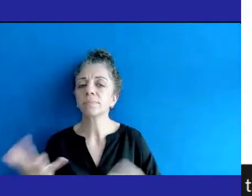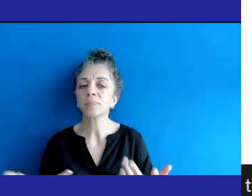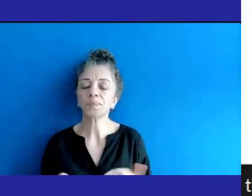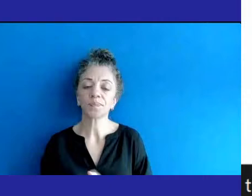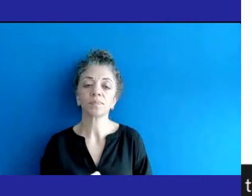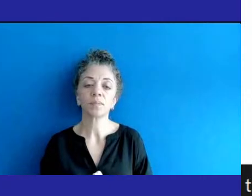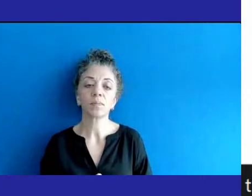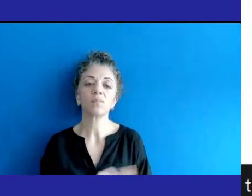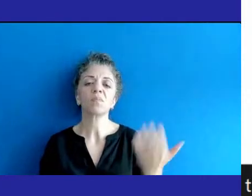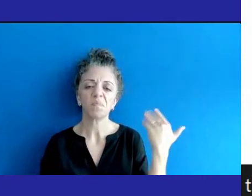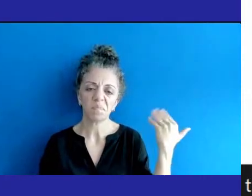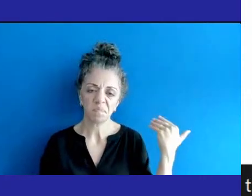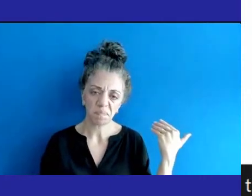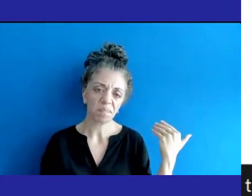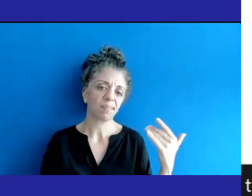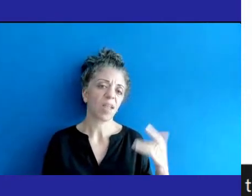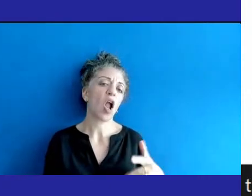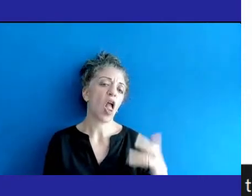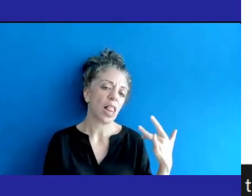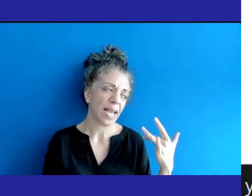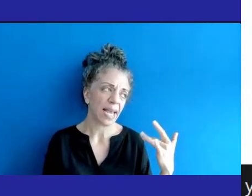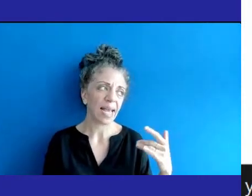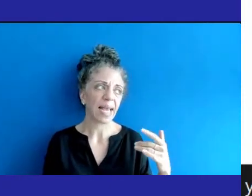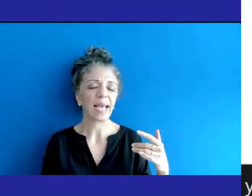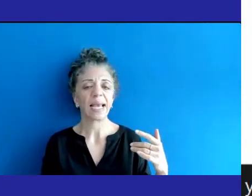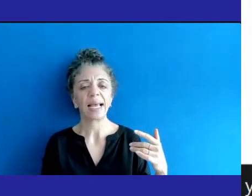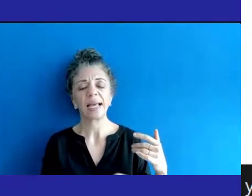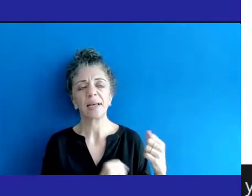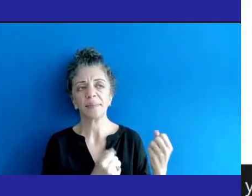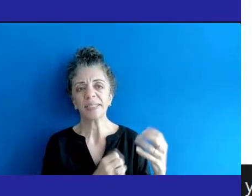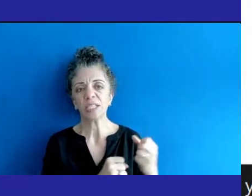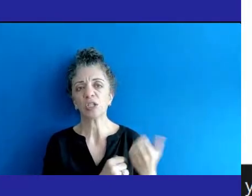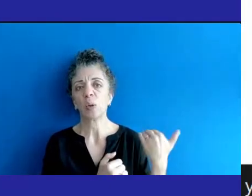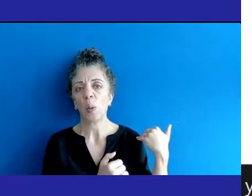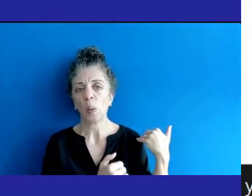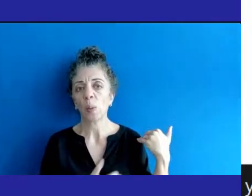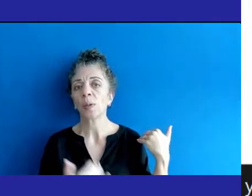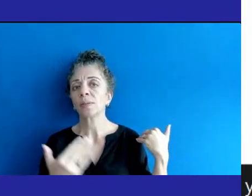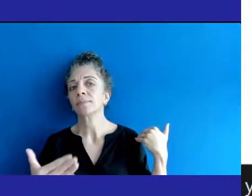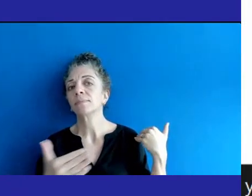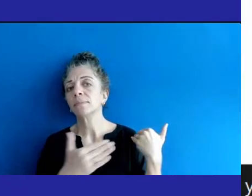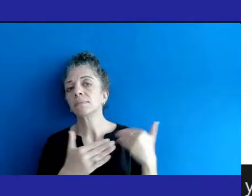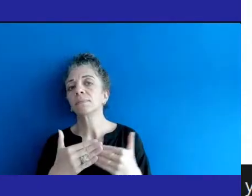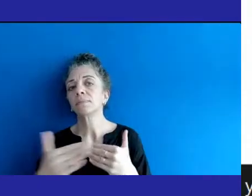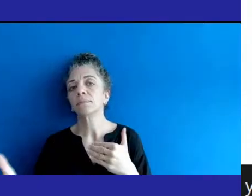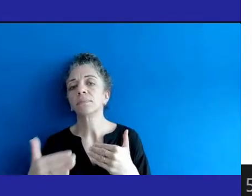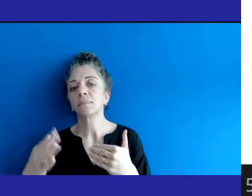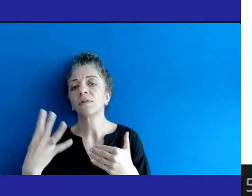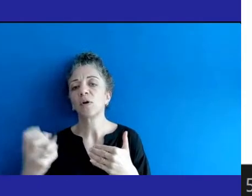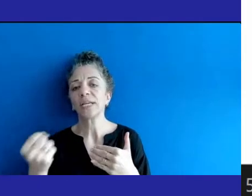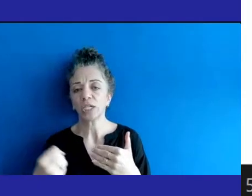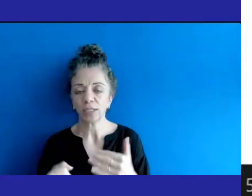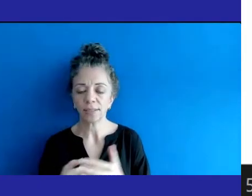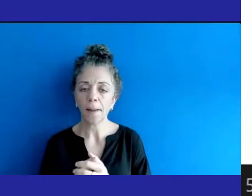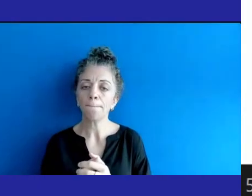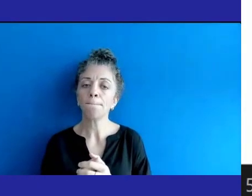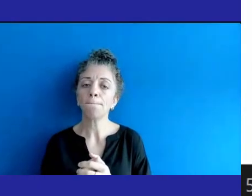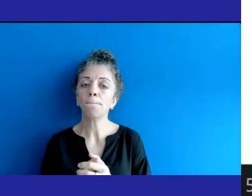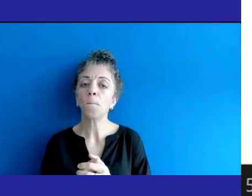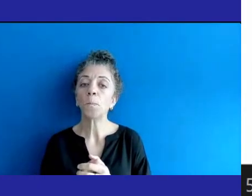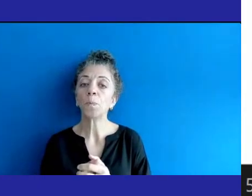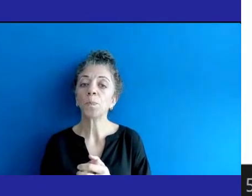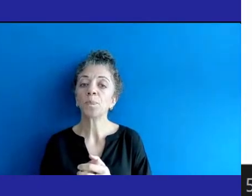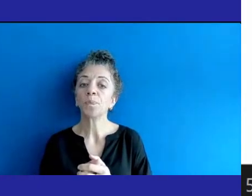like, and then the last 4 years and forward. Next slide, please. So I'd